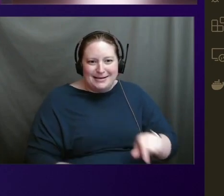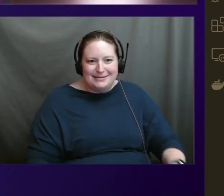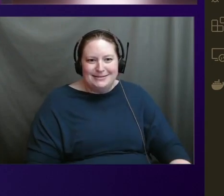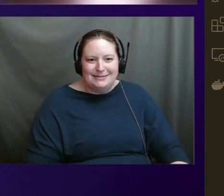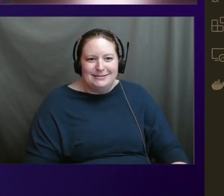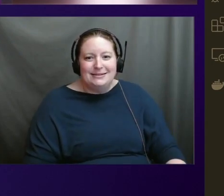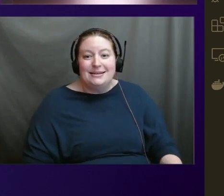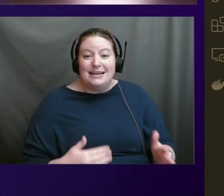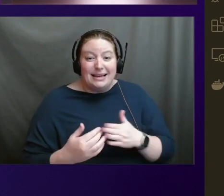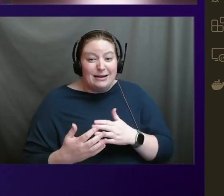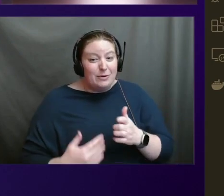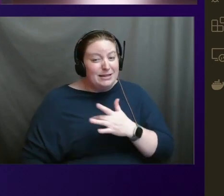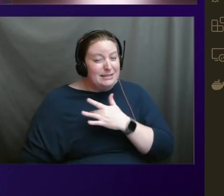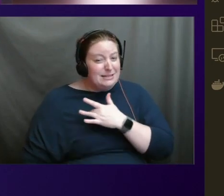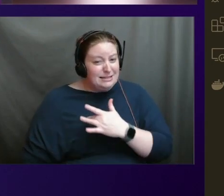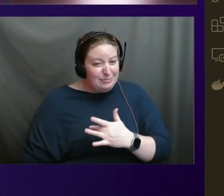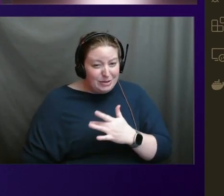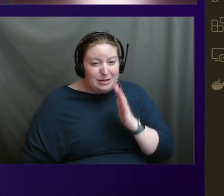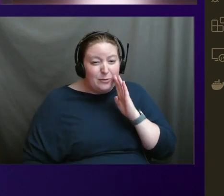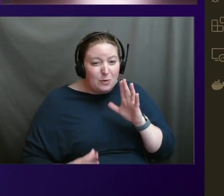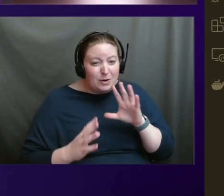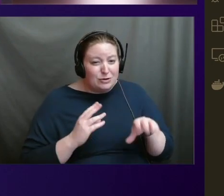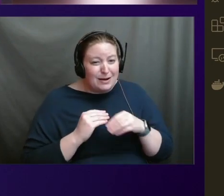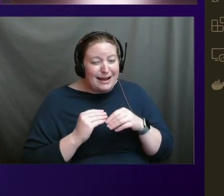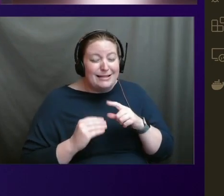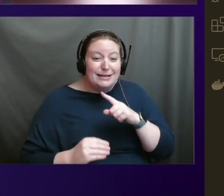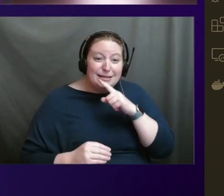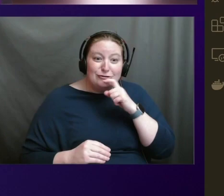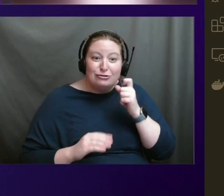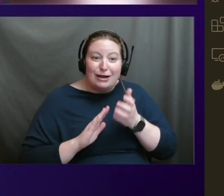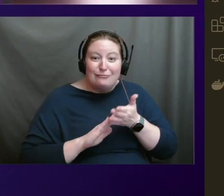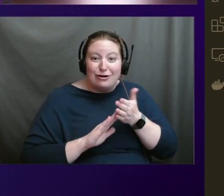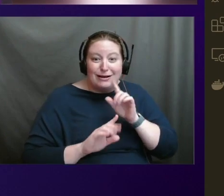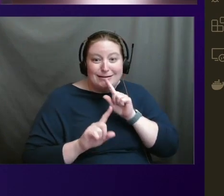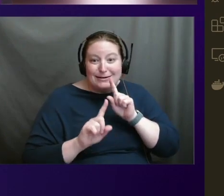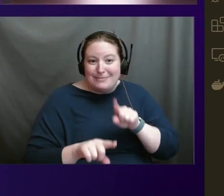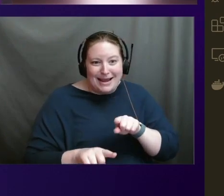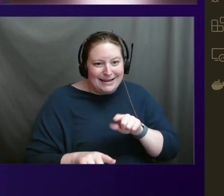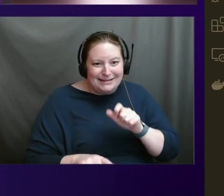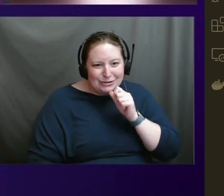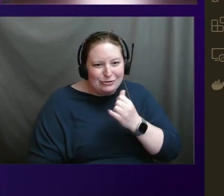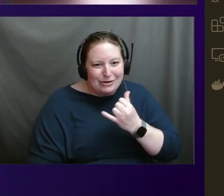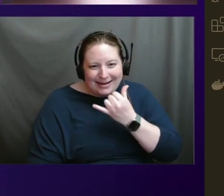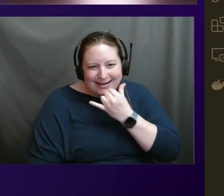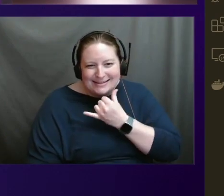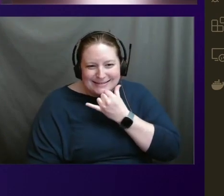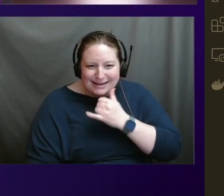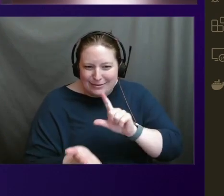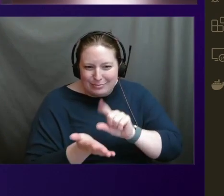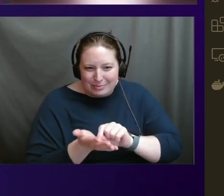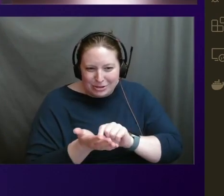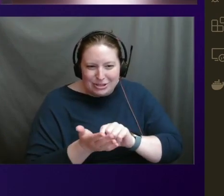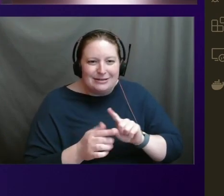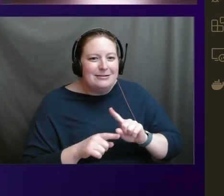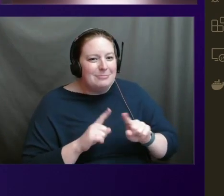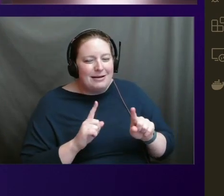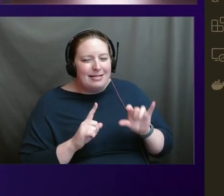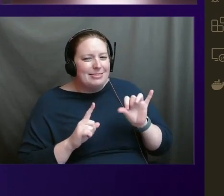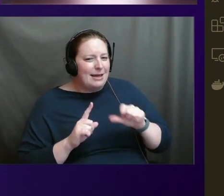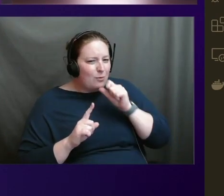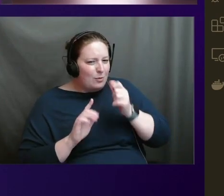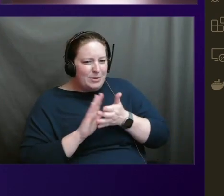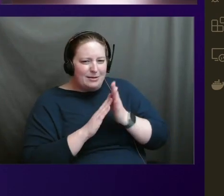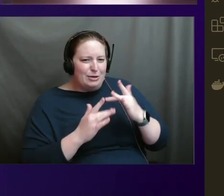Anyway, typically you're going to want to add this dry run command for it so that you're not accidentally publishing. However, that won't actually become a concern until